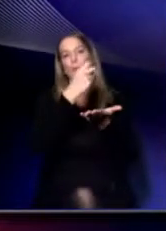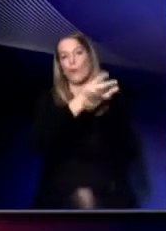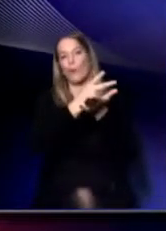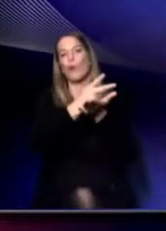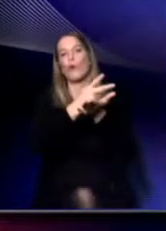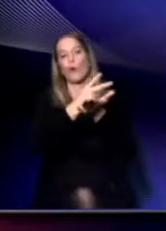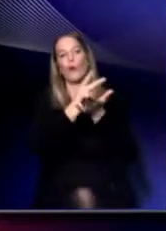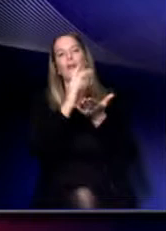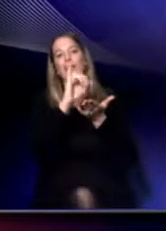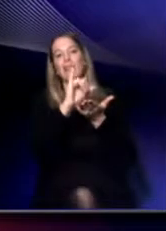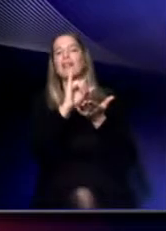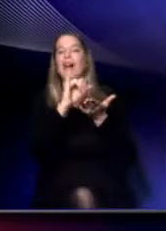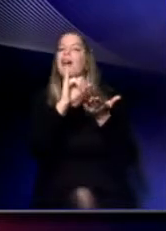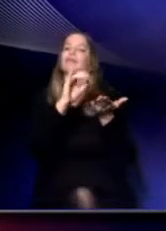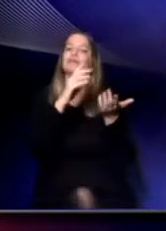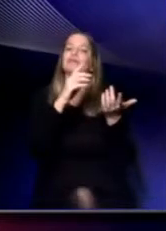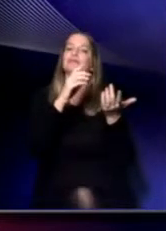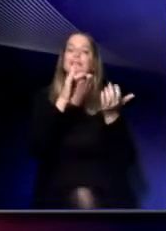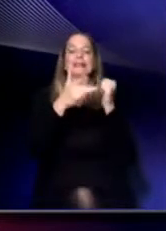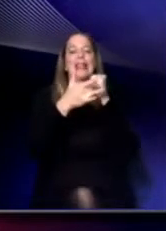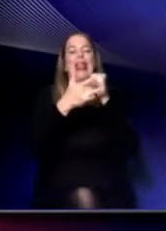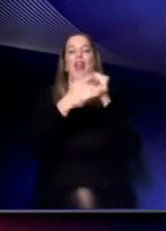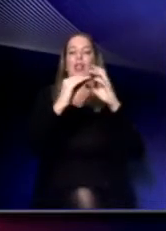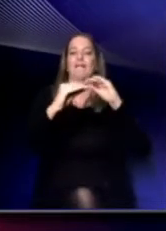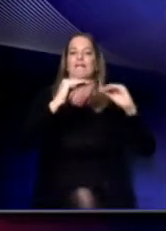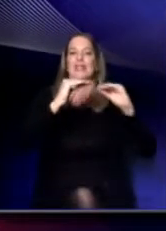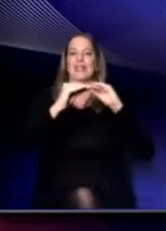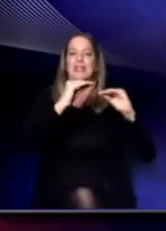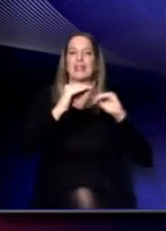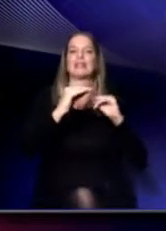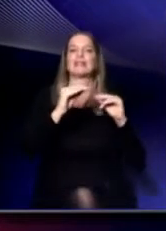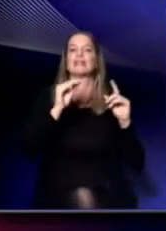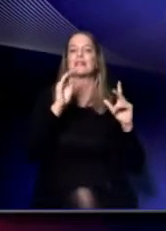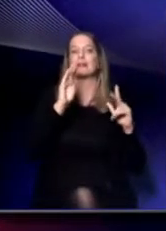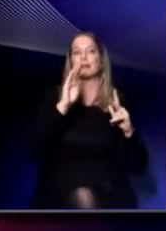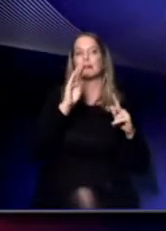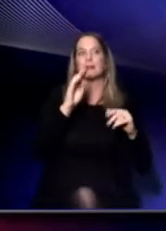technical fix. Oh.